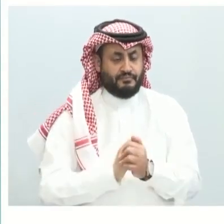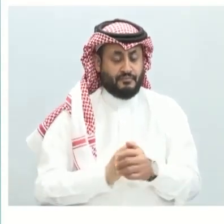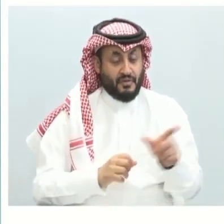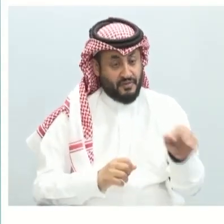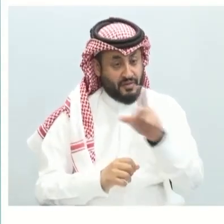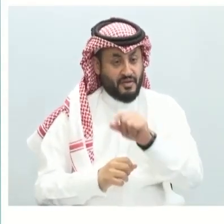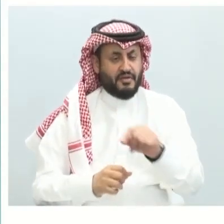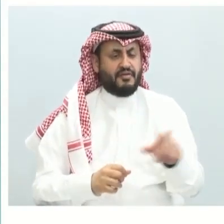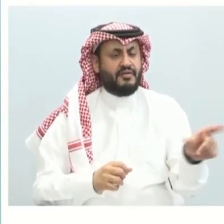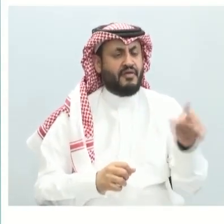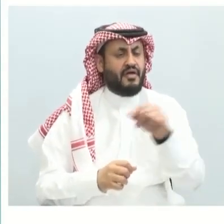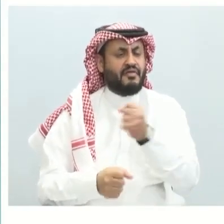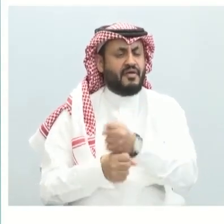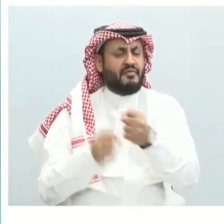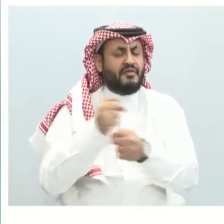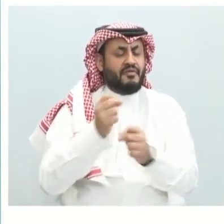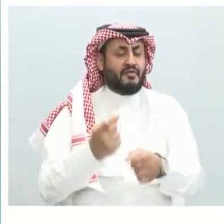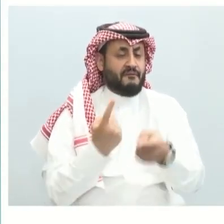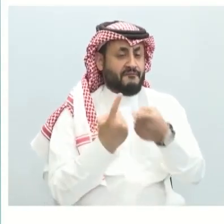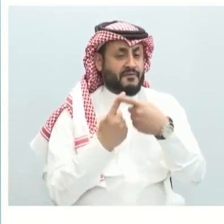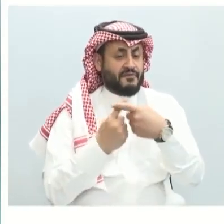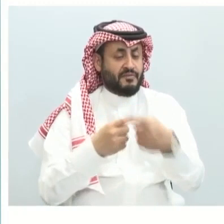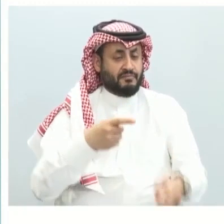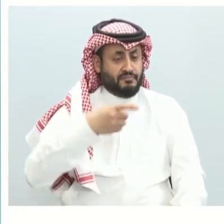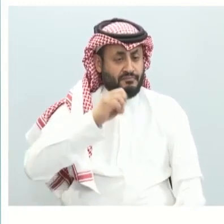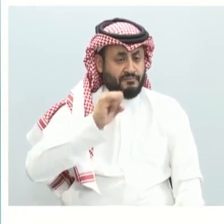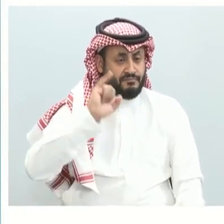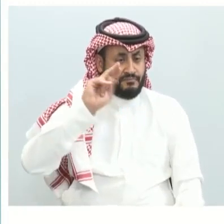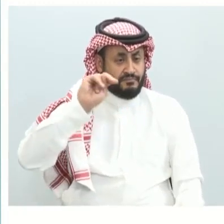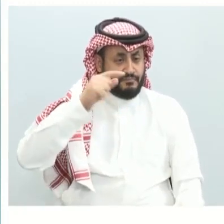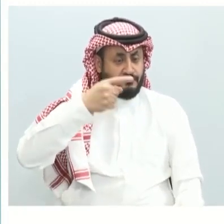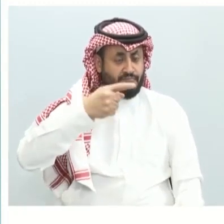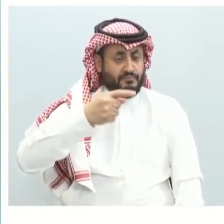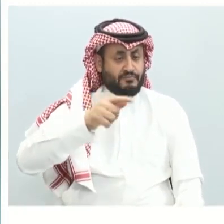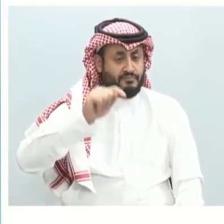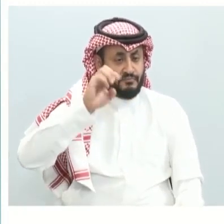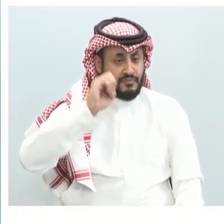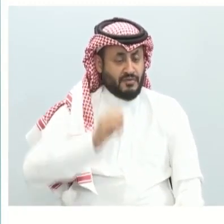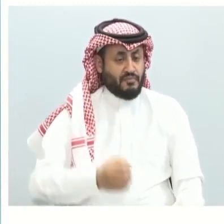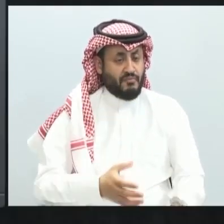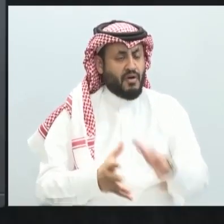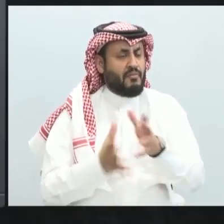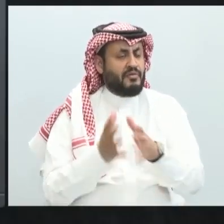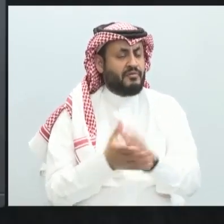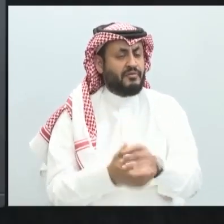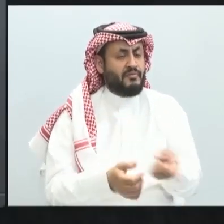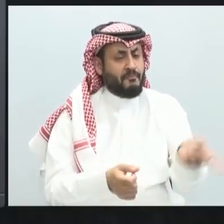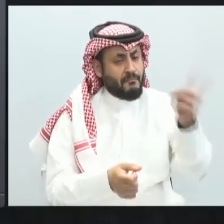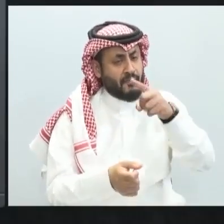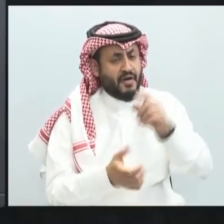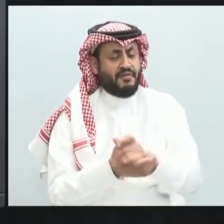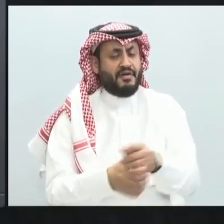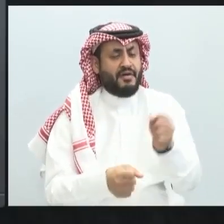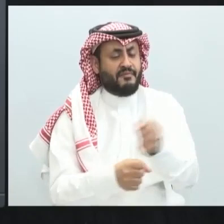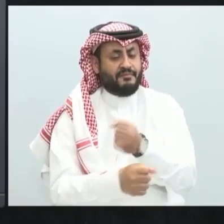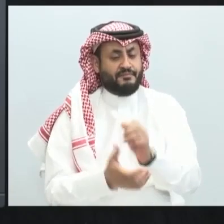same idea that we use going to talk about places, to talk about plans, or the